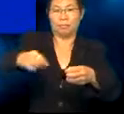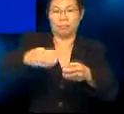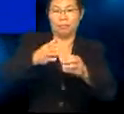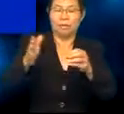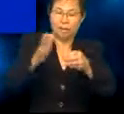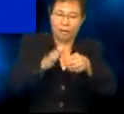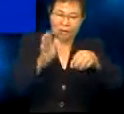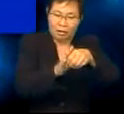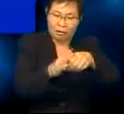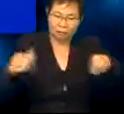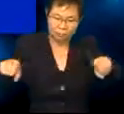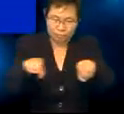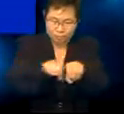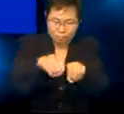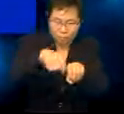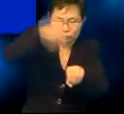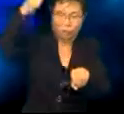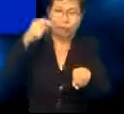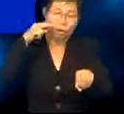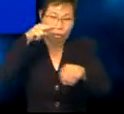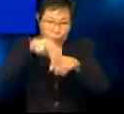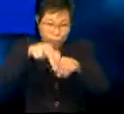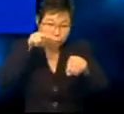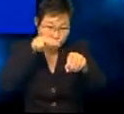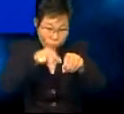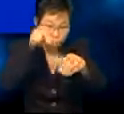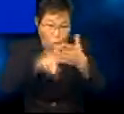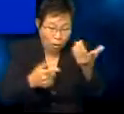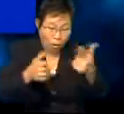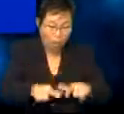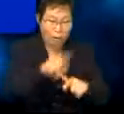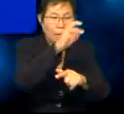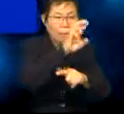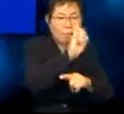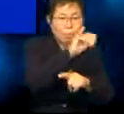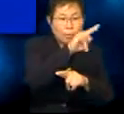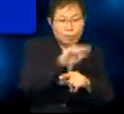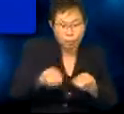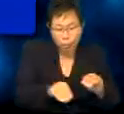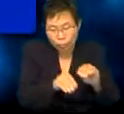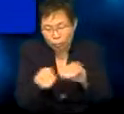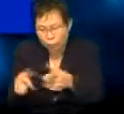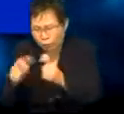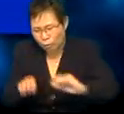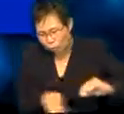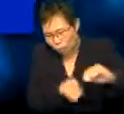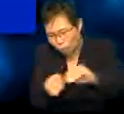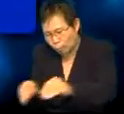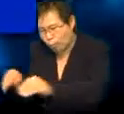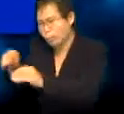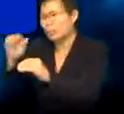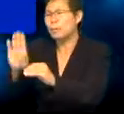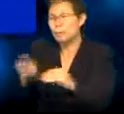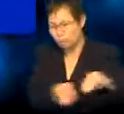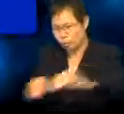A. Observe what happens. Yes, the bromine gas spreads quickly into gas